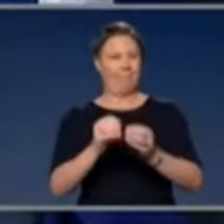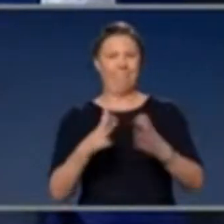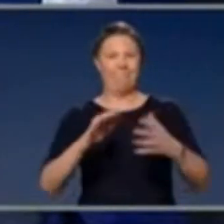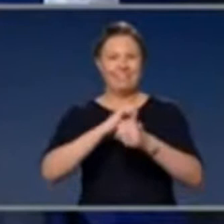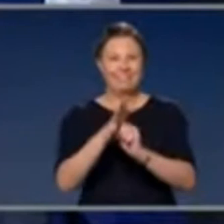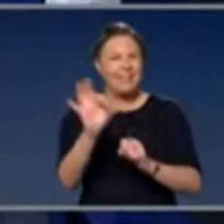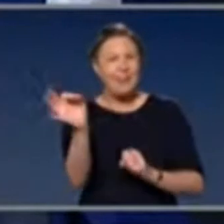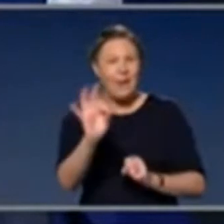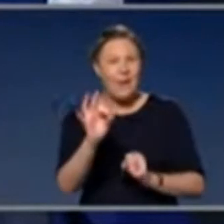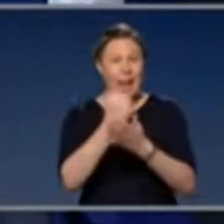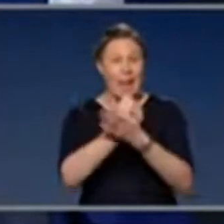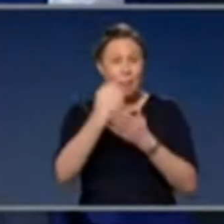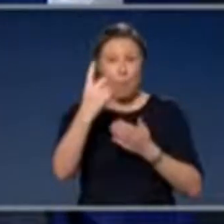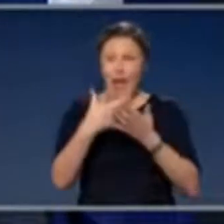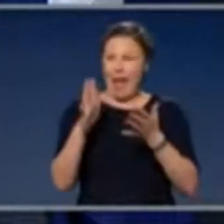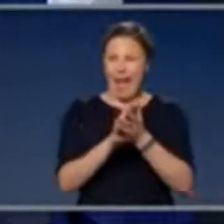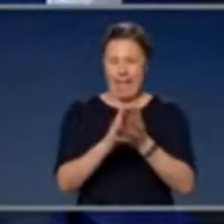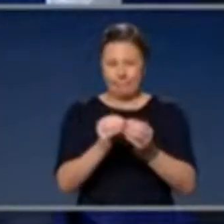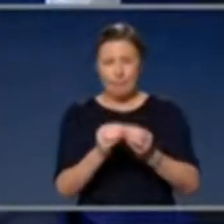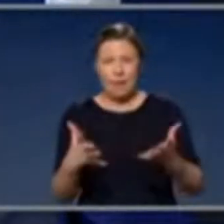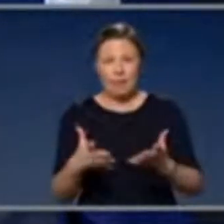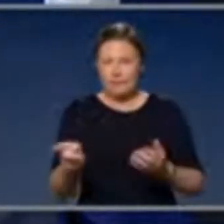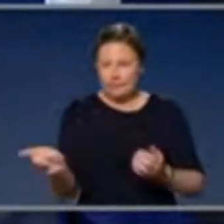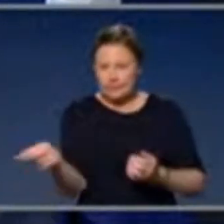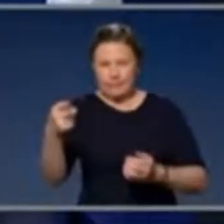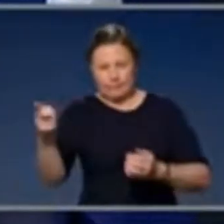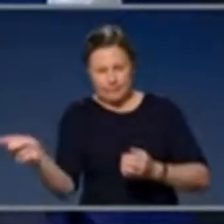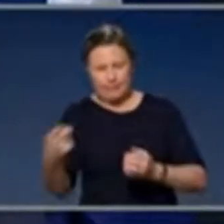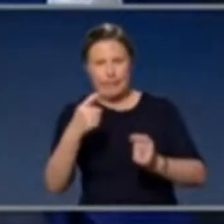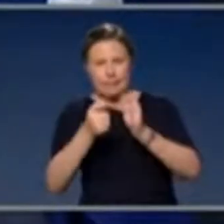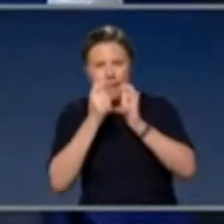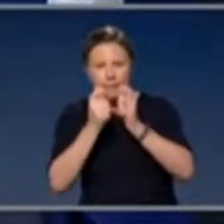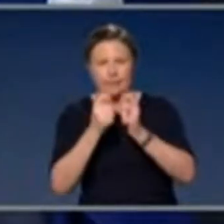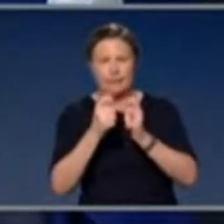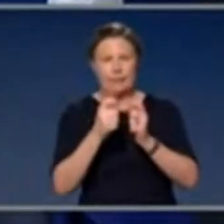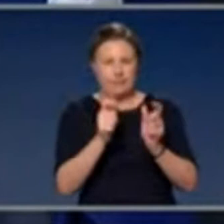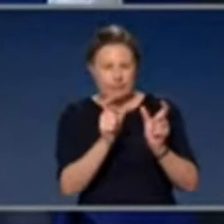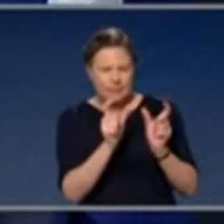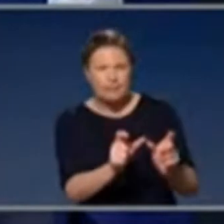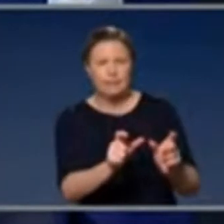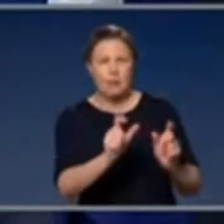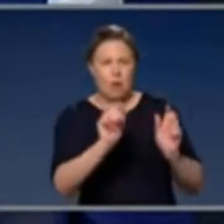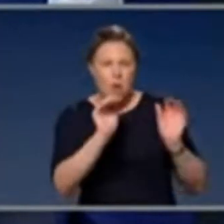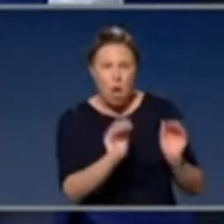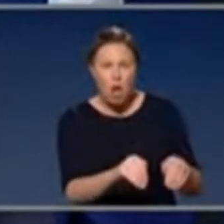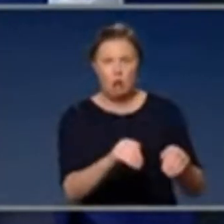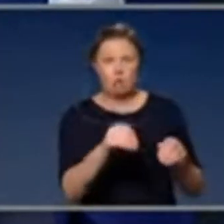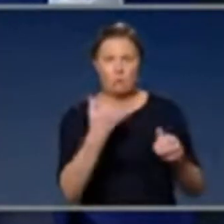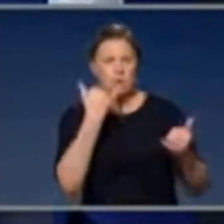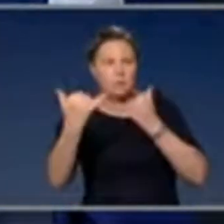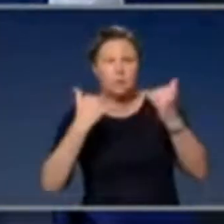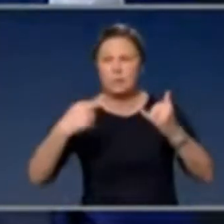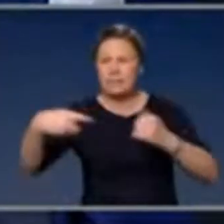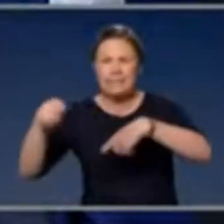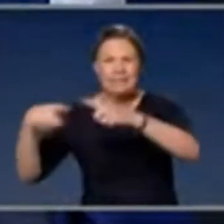Wales government have some great success. But I can tell you, I've known Gladys for a long time, and she's never someone to